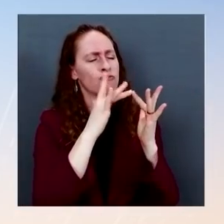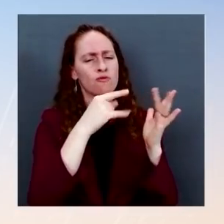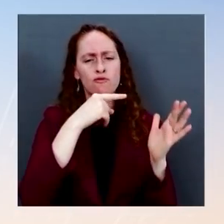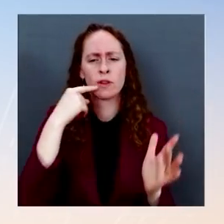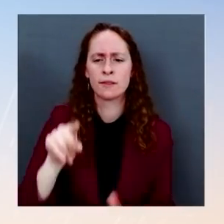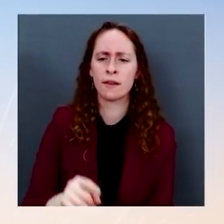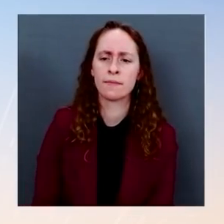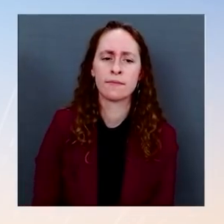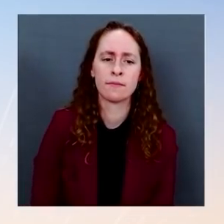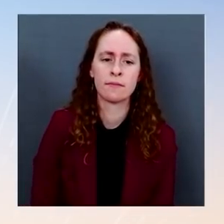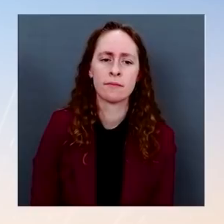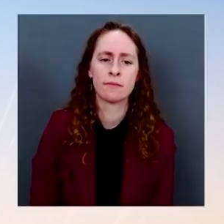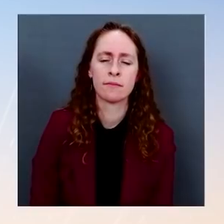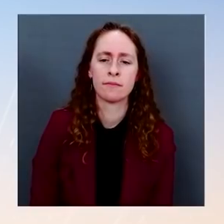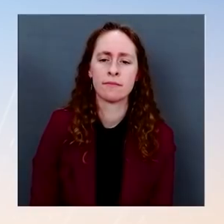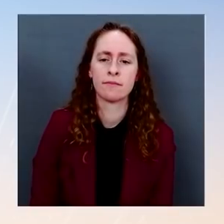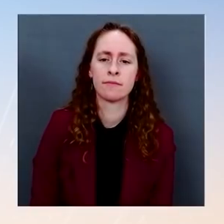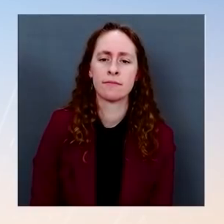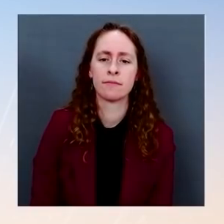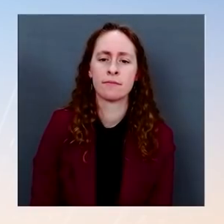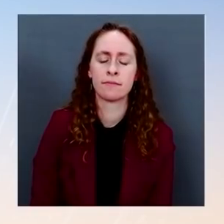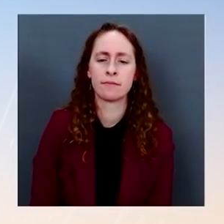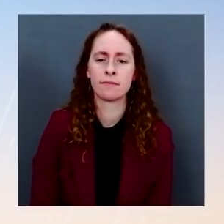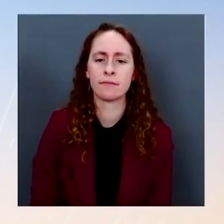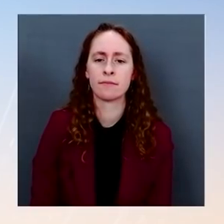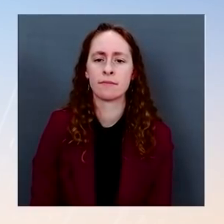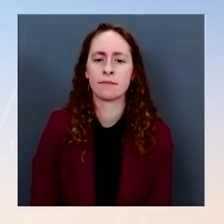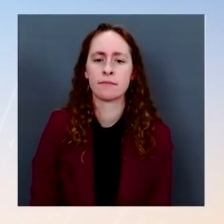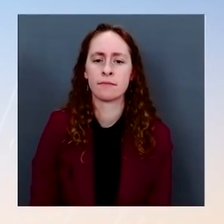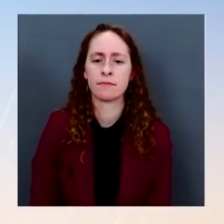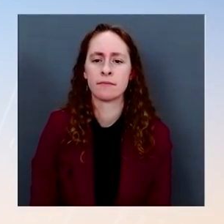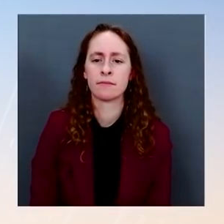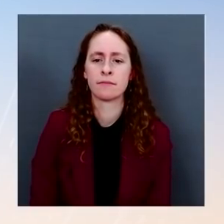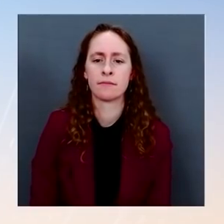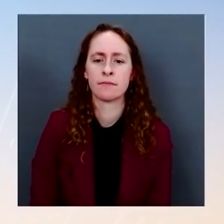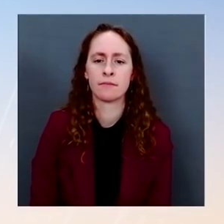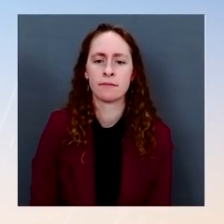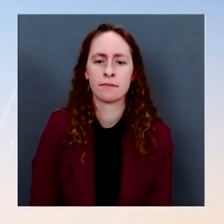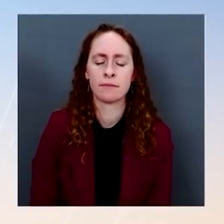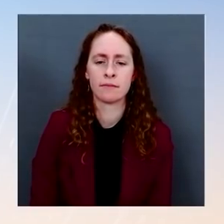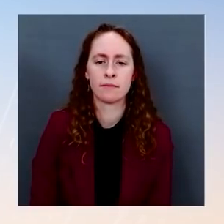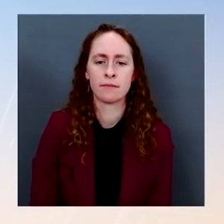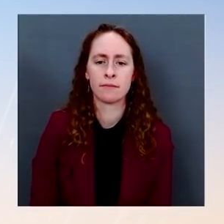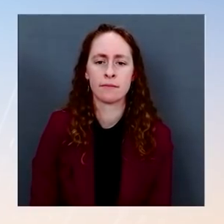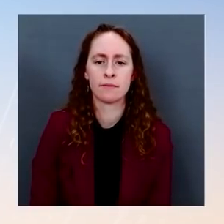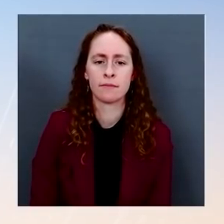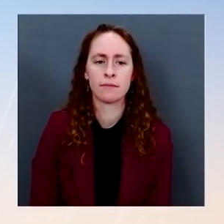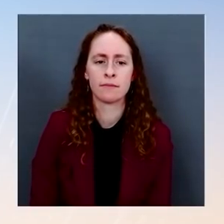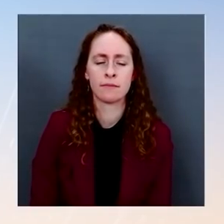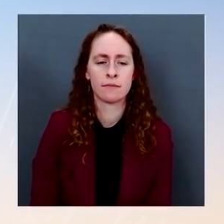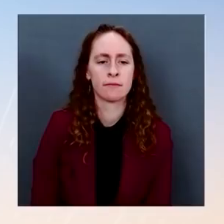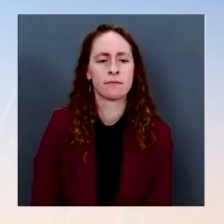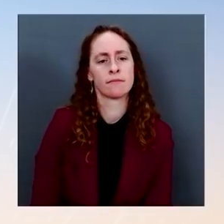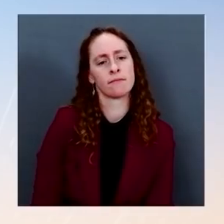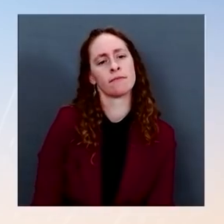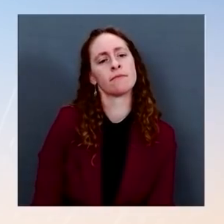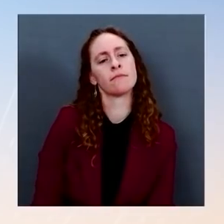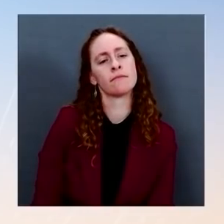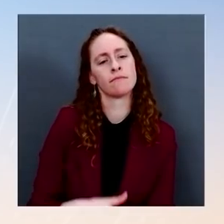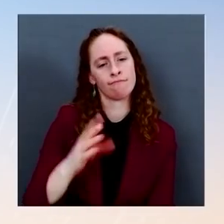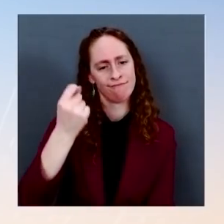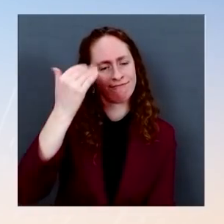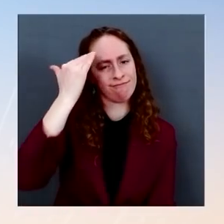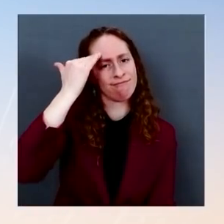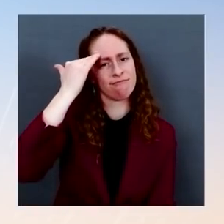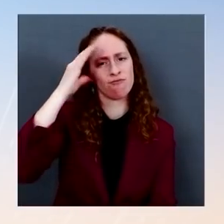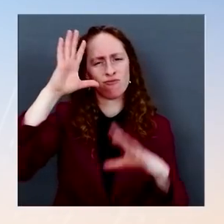past that they're not don't want to go back to a shutdown. Yep, and we have no intention to. Okay, because I was going to ask with the